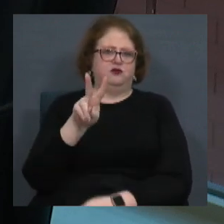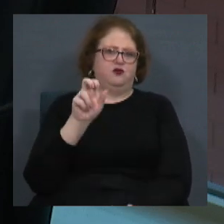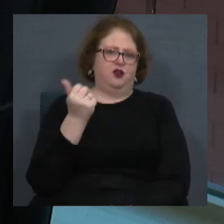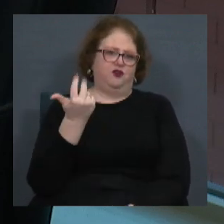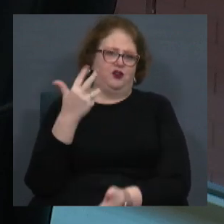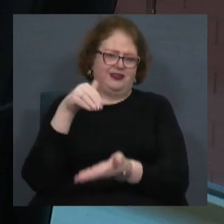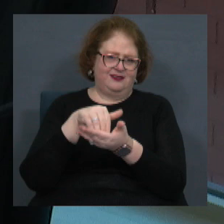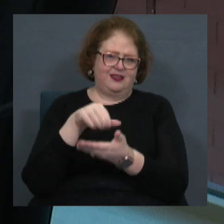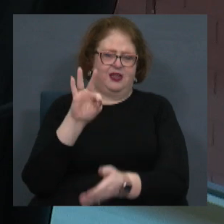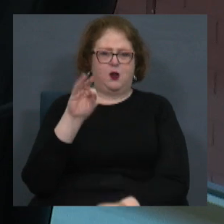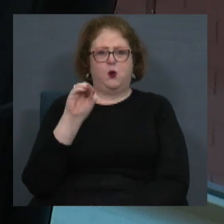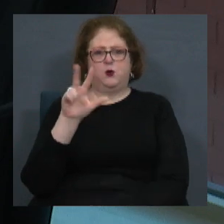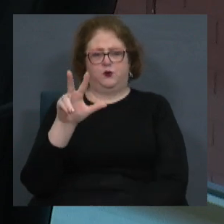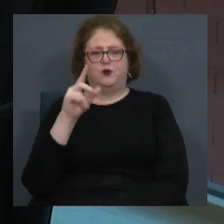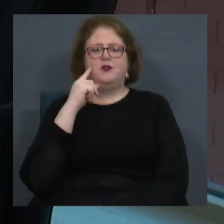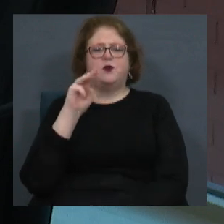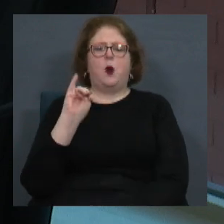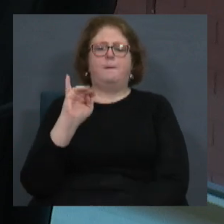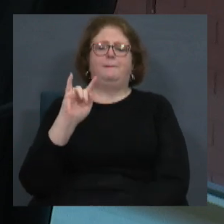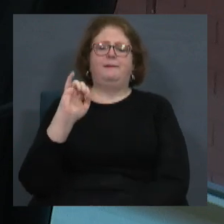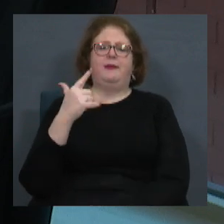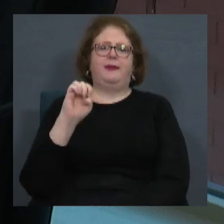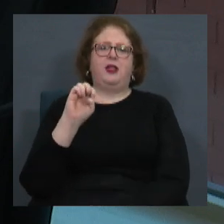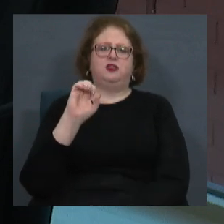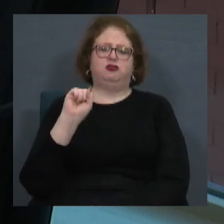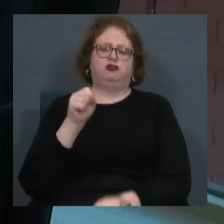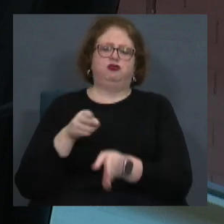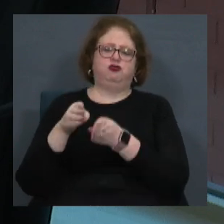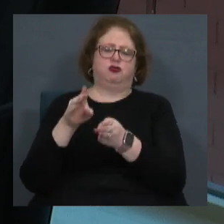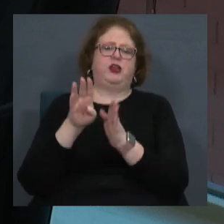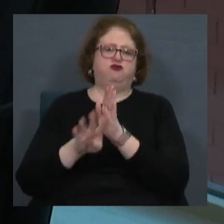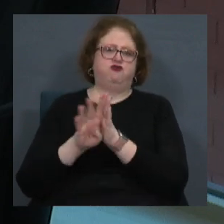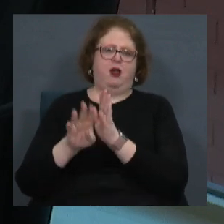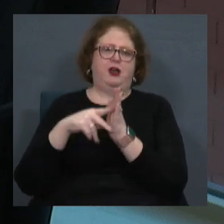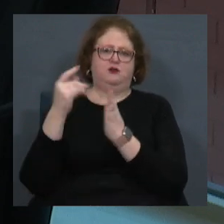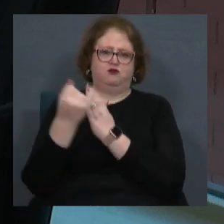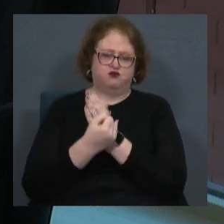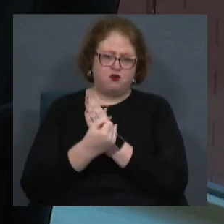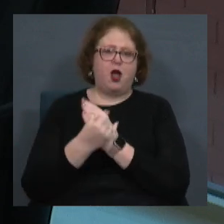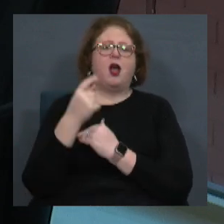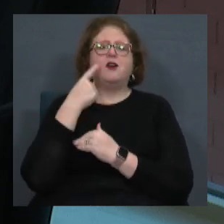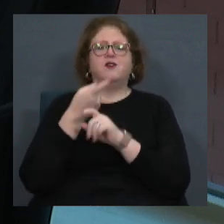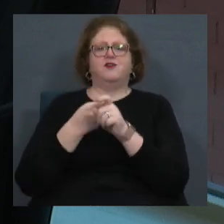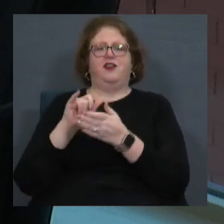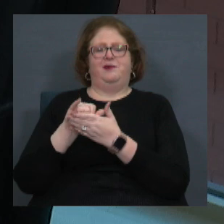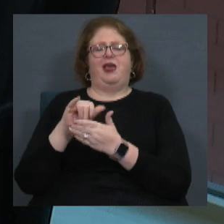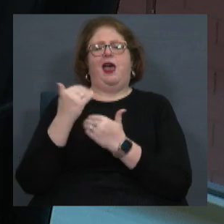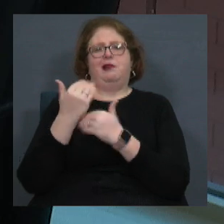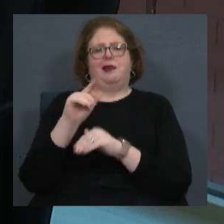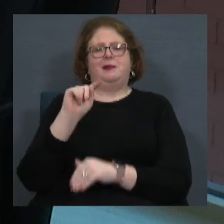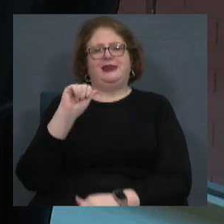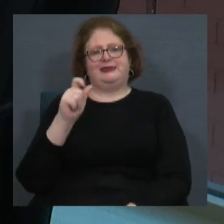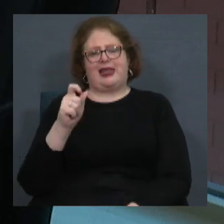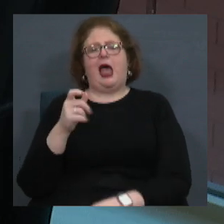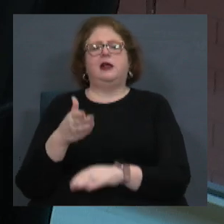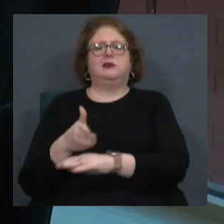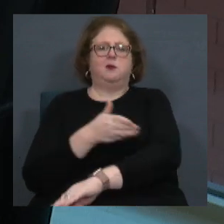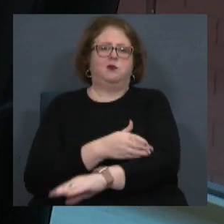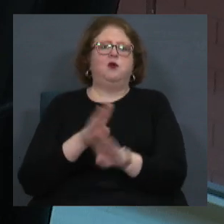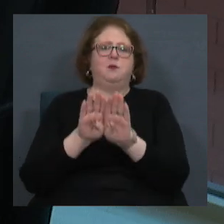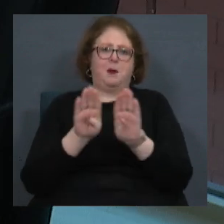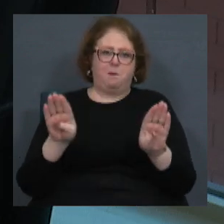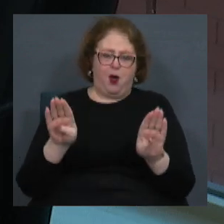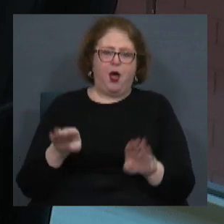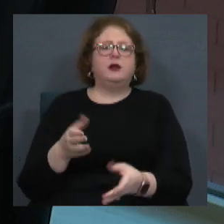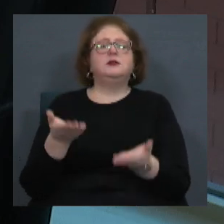$213,903 for the Mellon Street Drainage Project and for other purposes, funding from the limited tax general obligation capital improvement bonds.